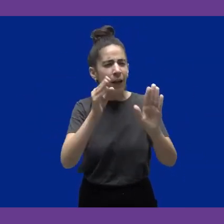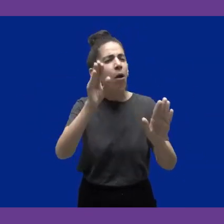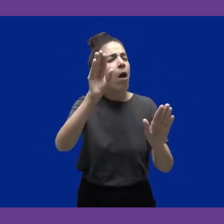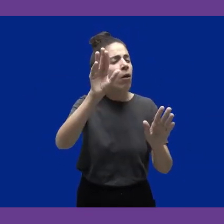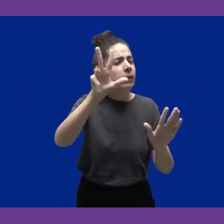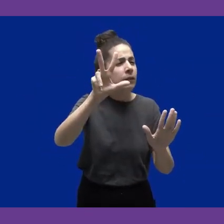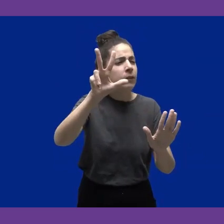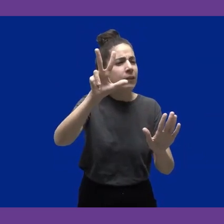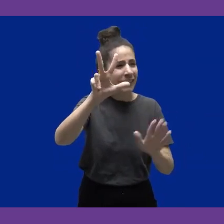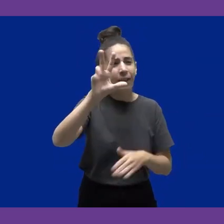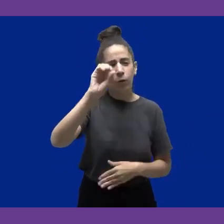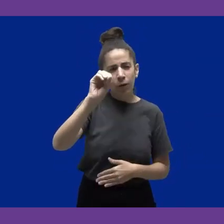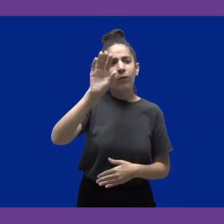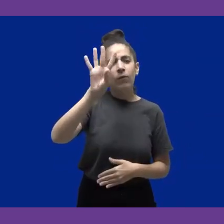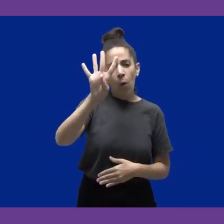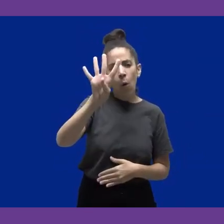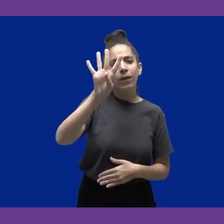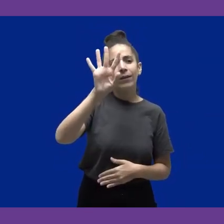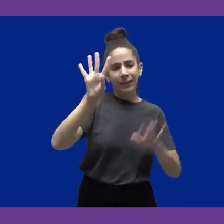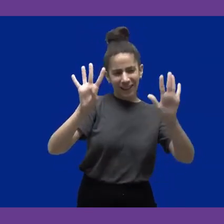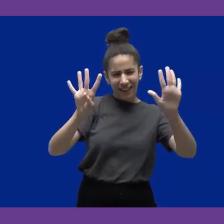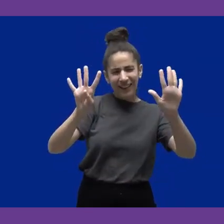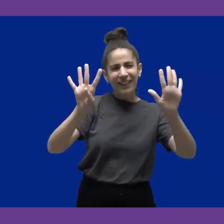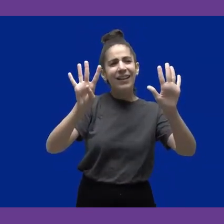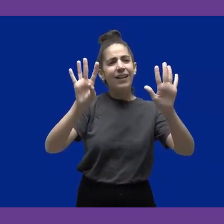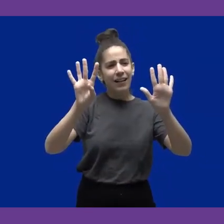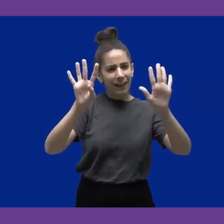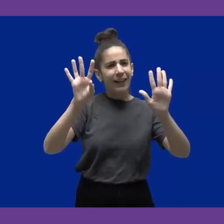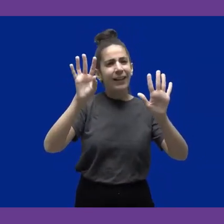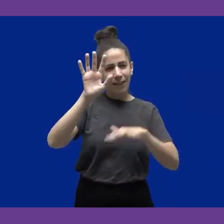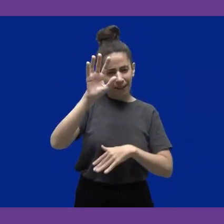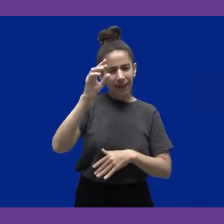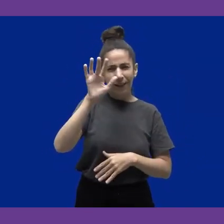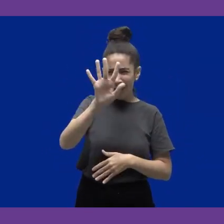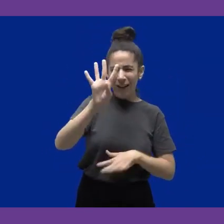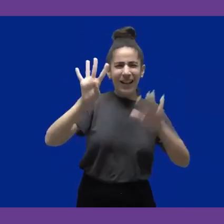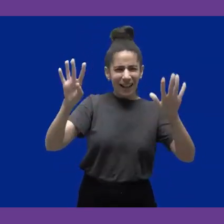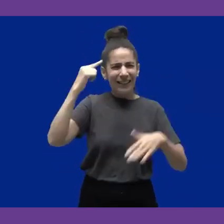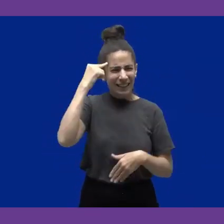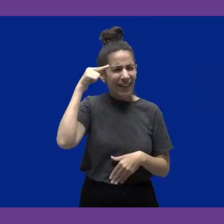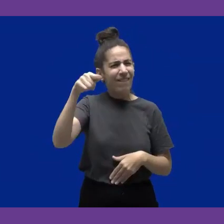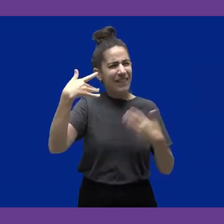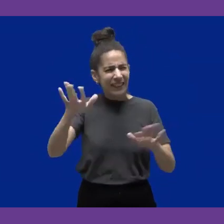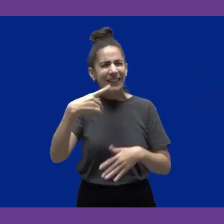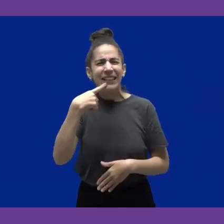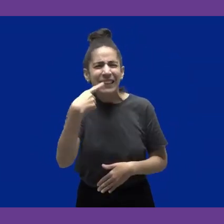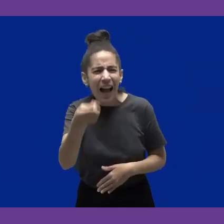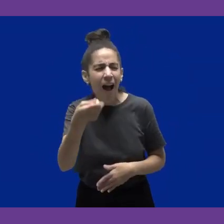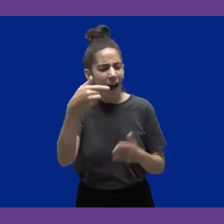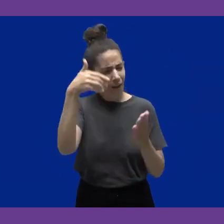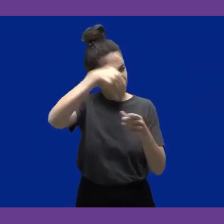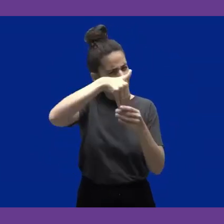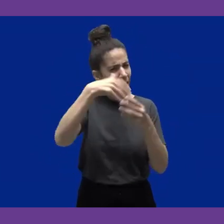find a lot of information on where do you need to look for what and which are the differences and why this is